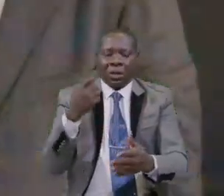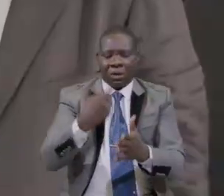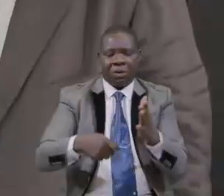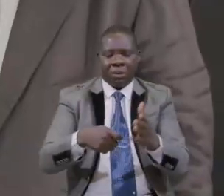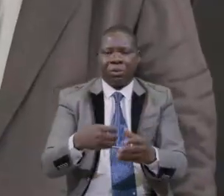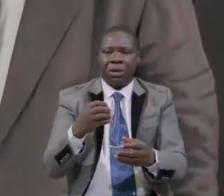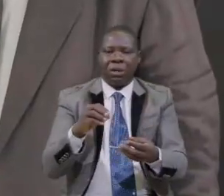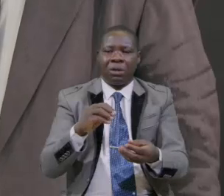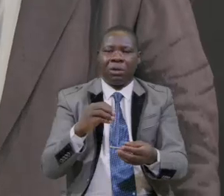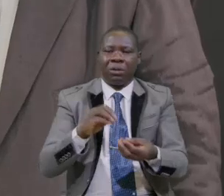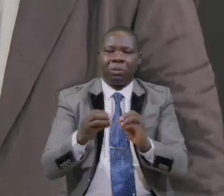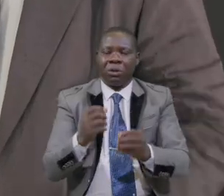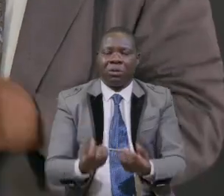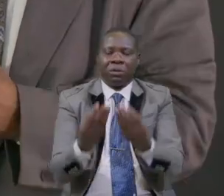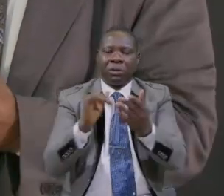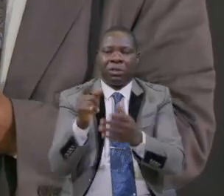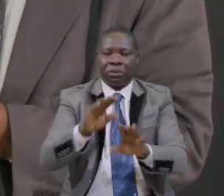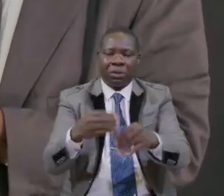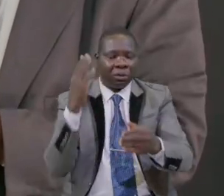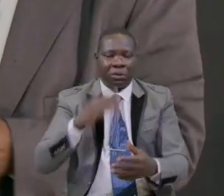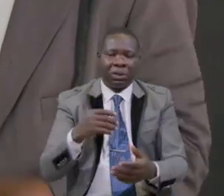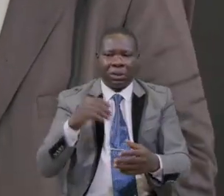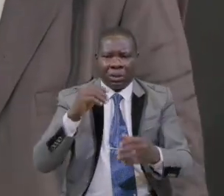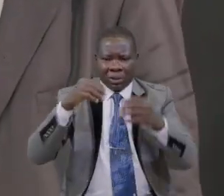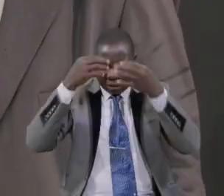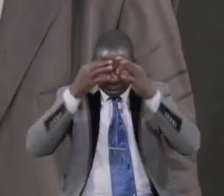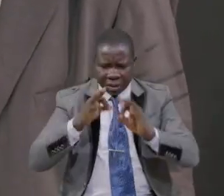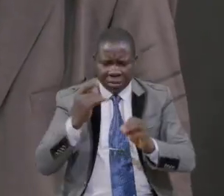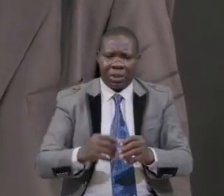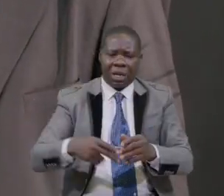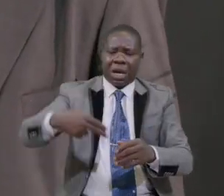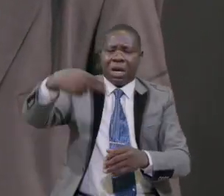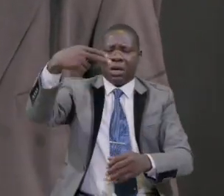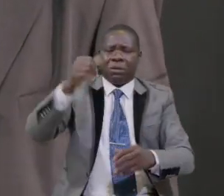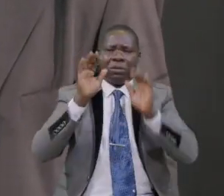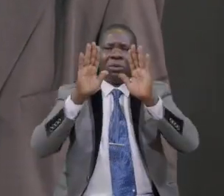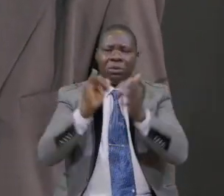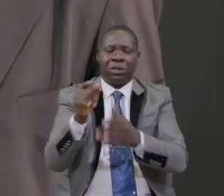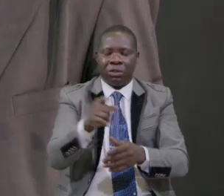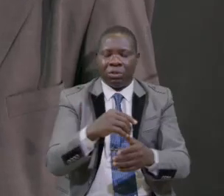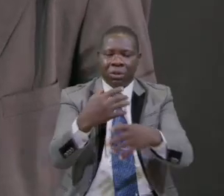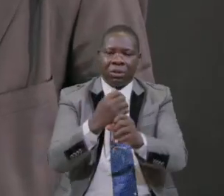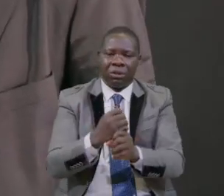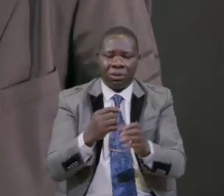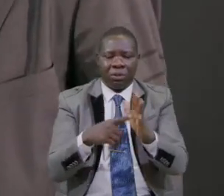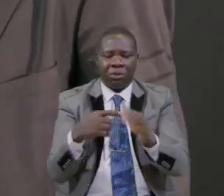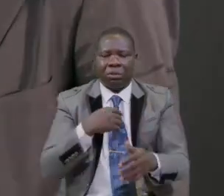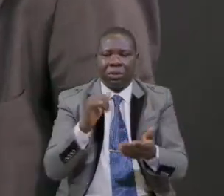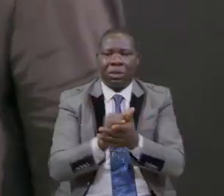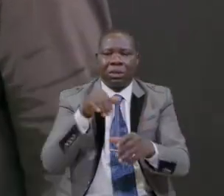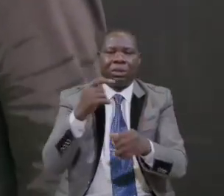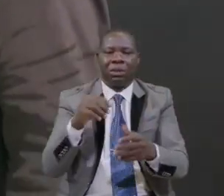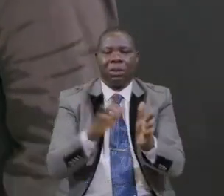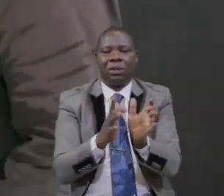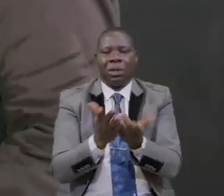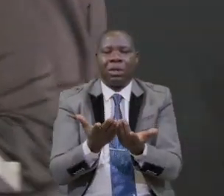the height of miracle you receive. Show me that in the Bible. They